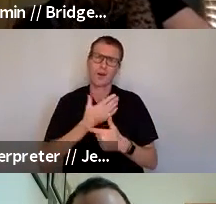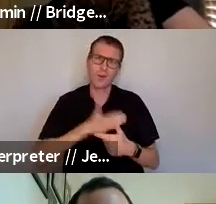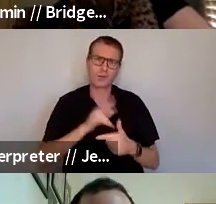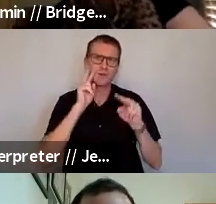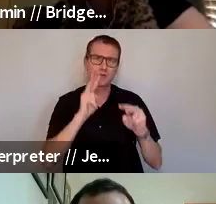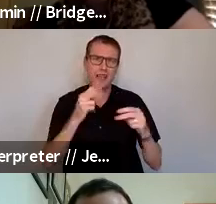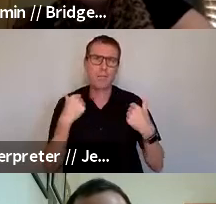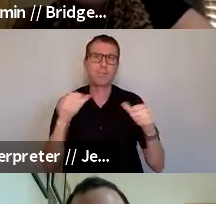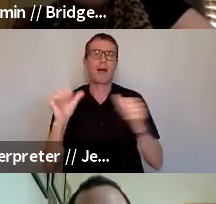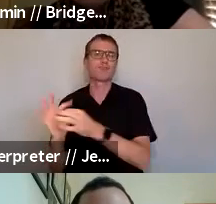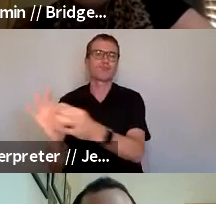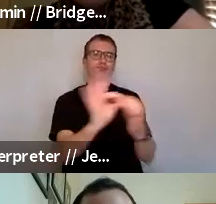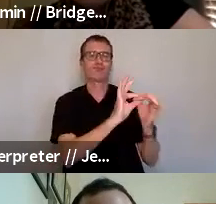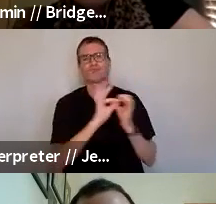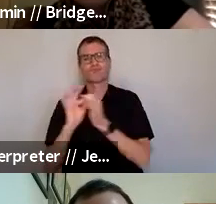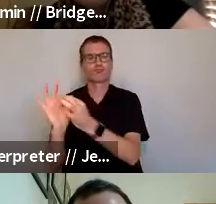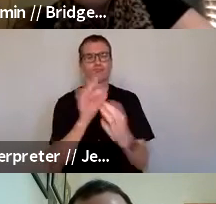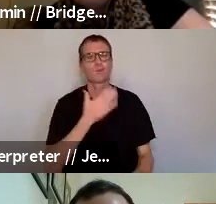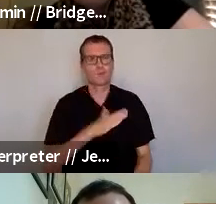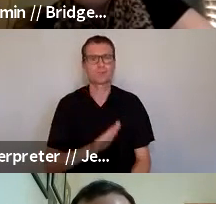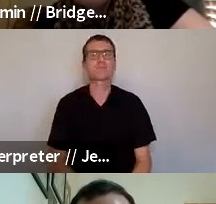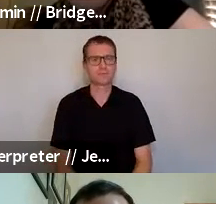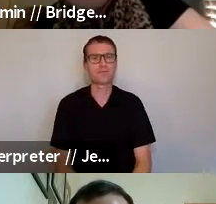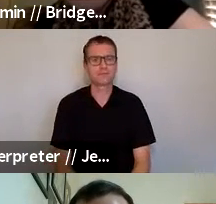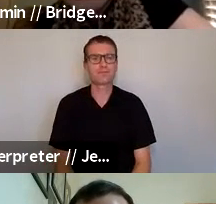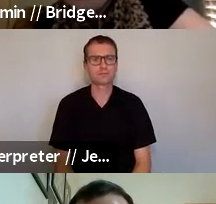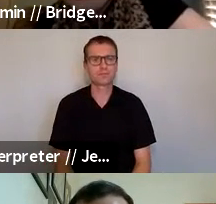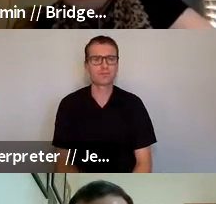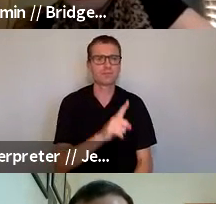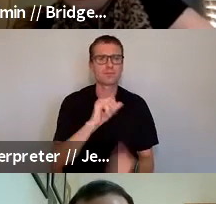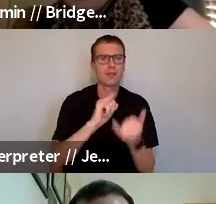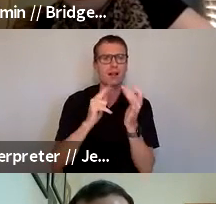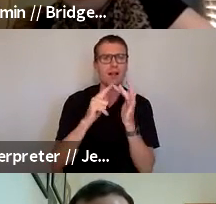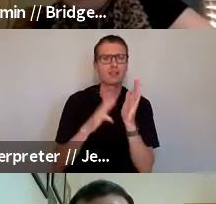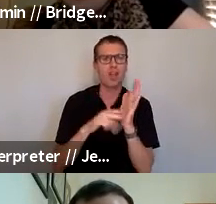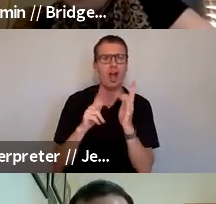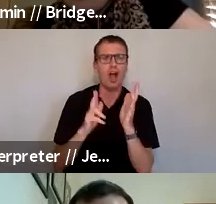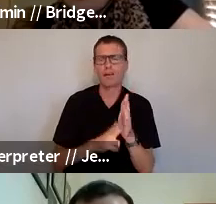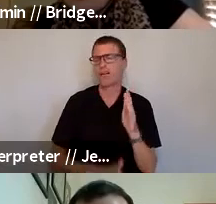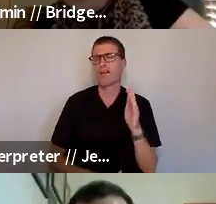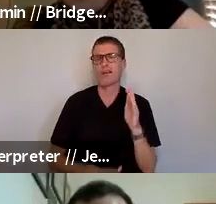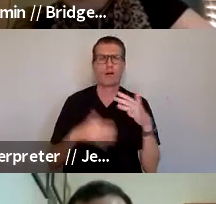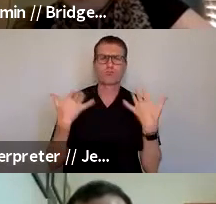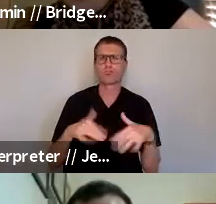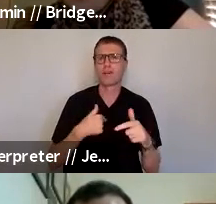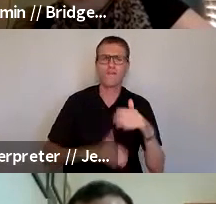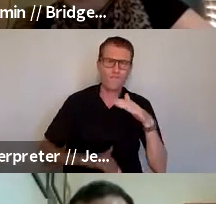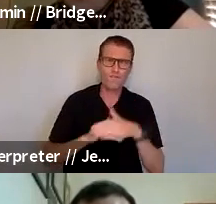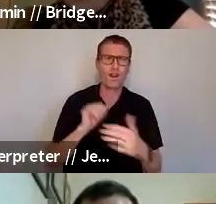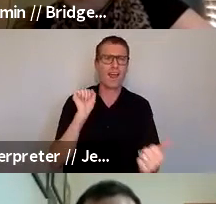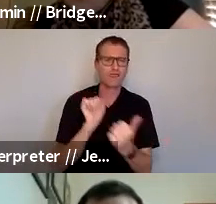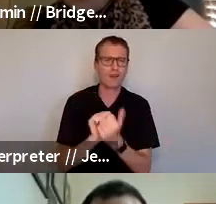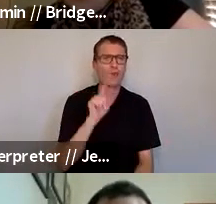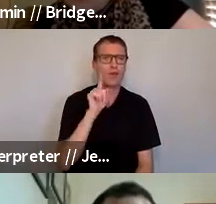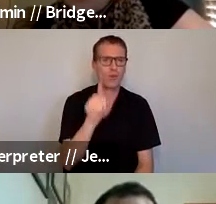having more space in this space. Great, Stace. I totally agree. This time